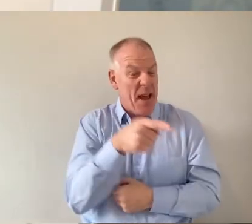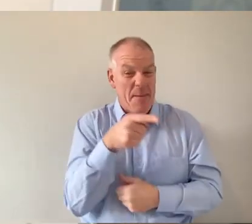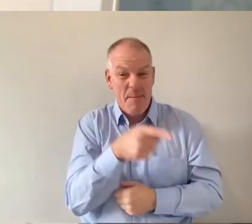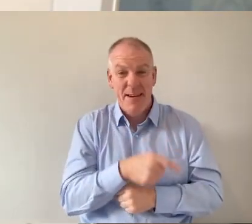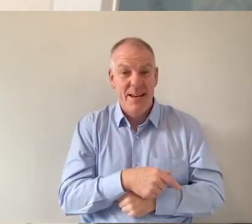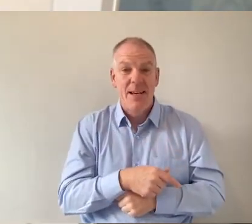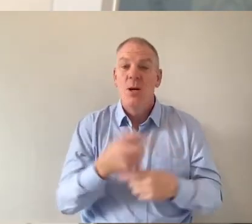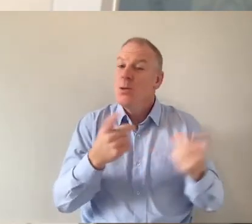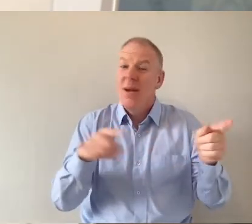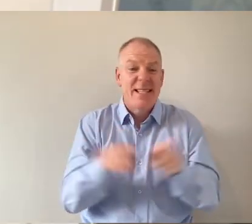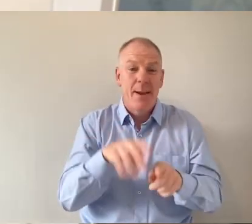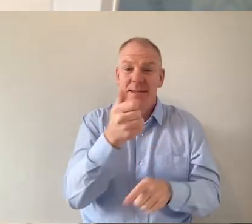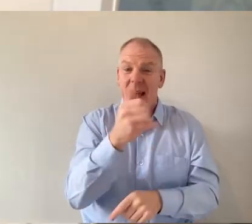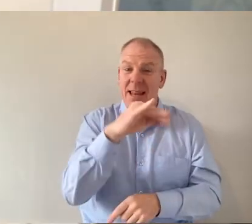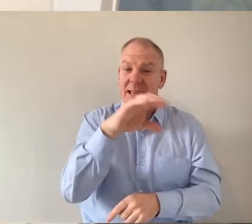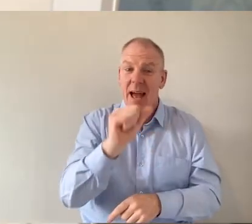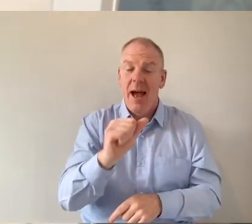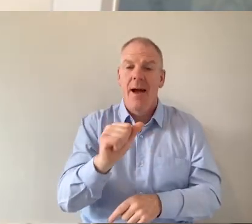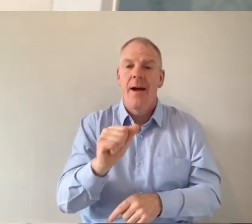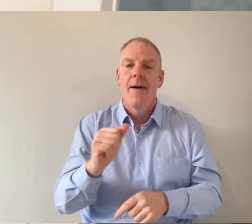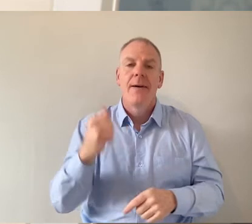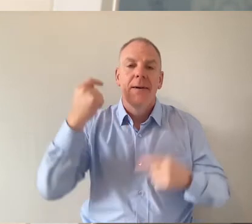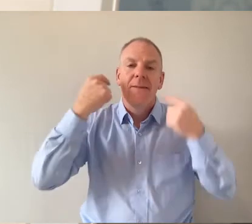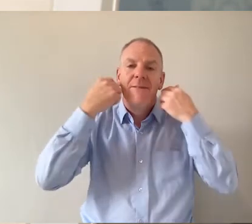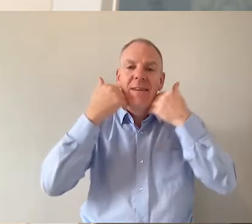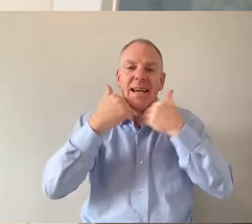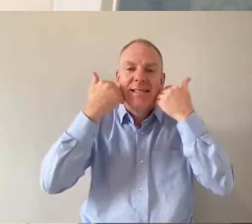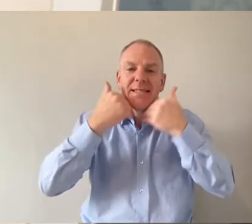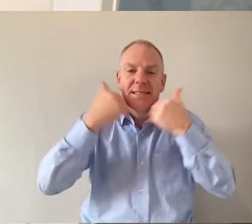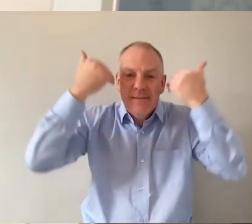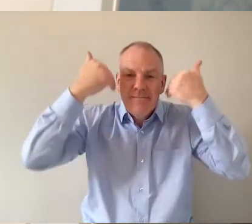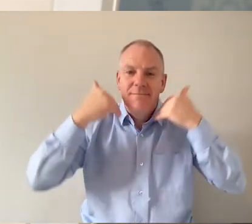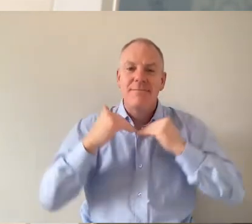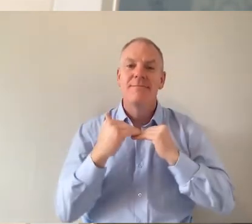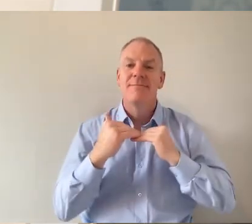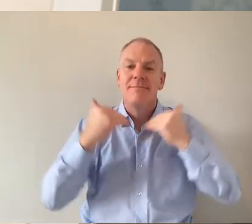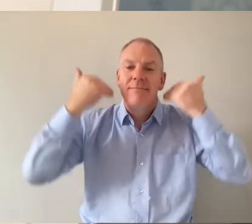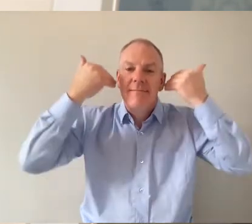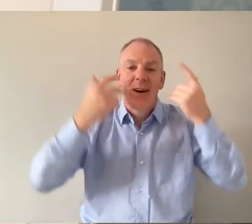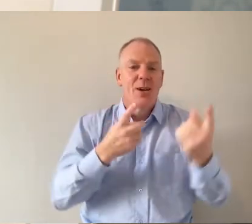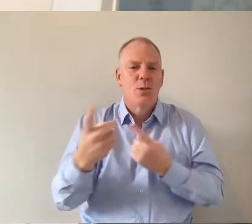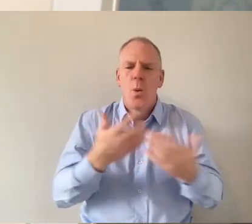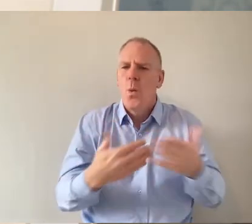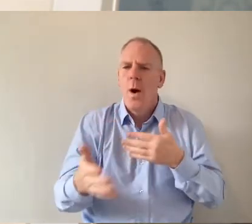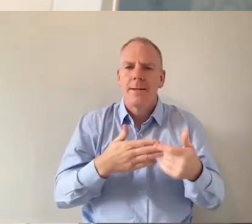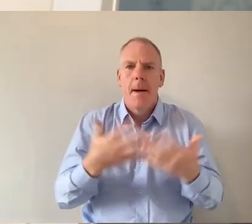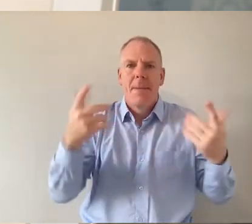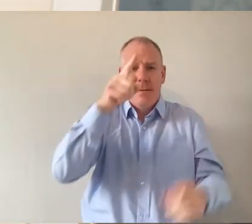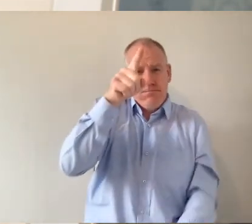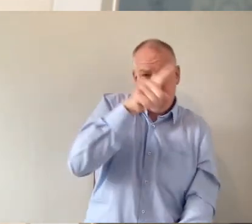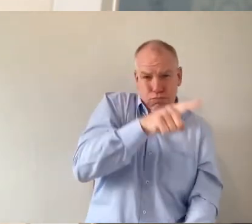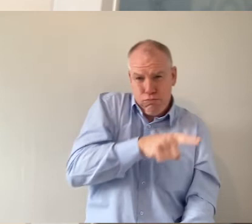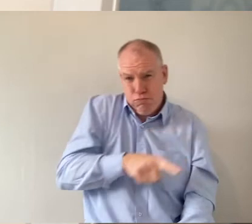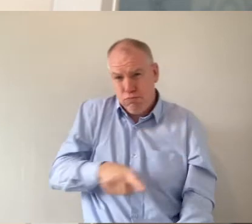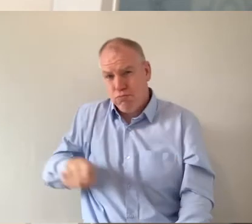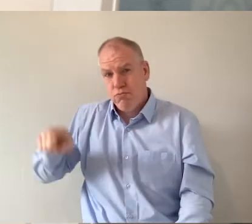thing we have to do, like we did in Elena, we're going to do the bottom of his face. And we're going to do that with a big curve.